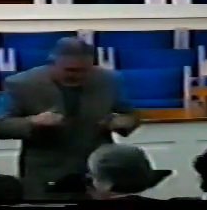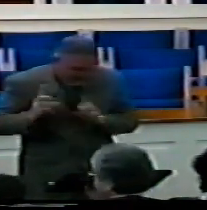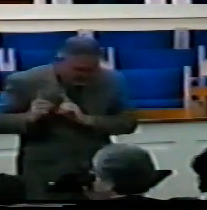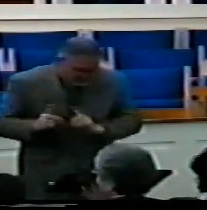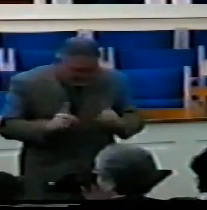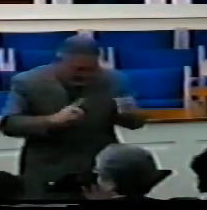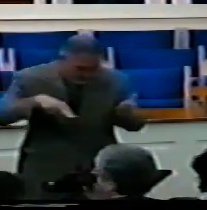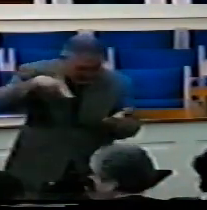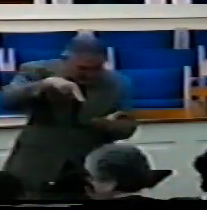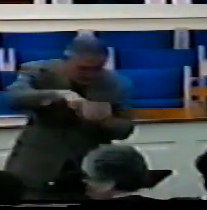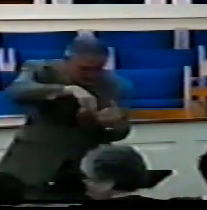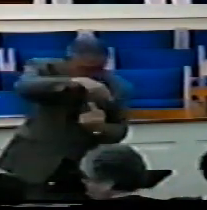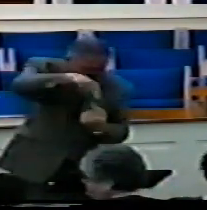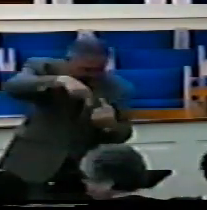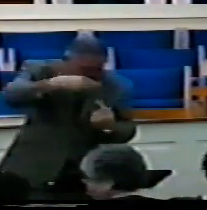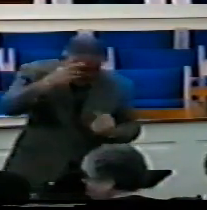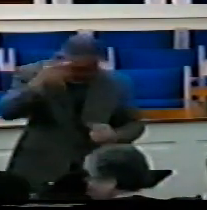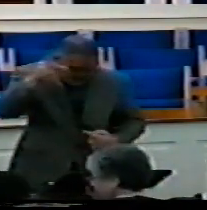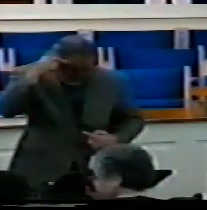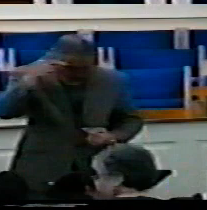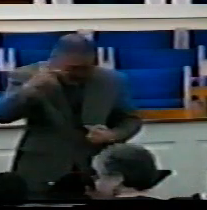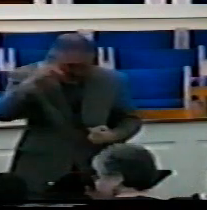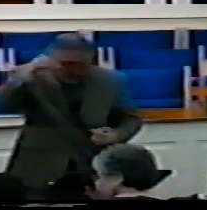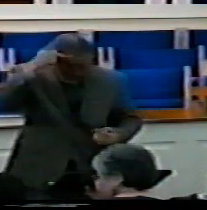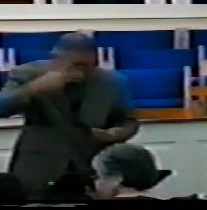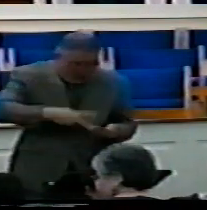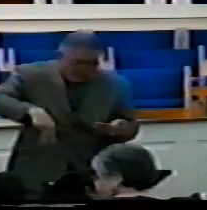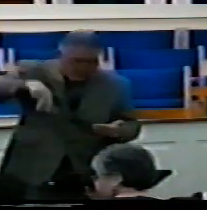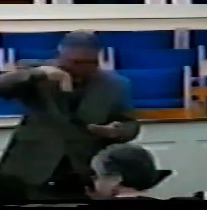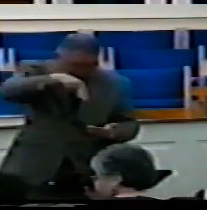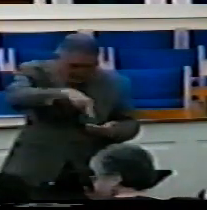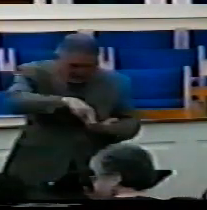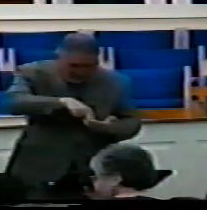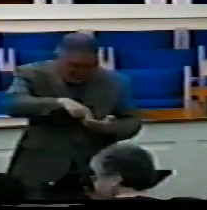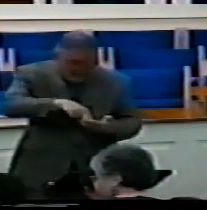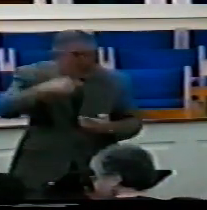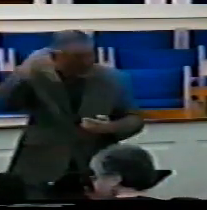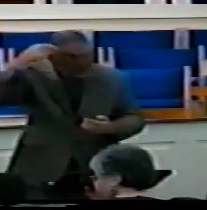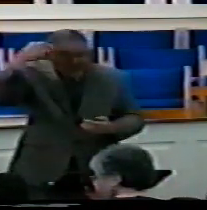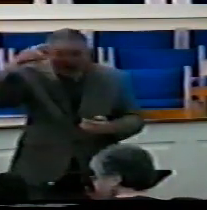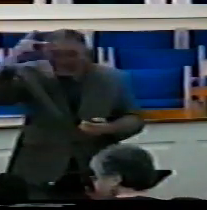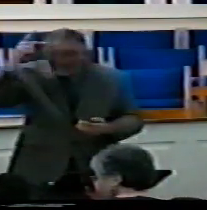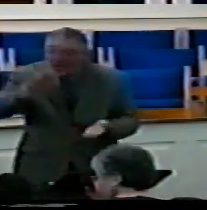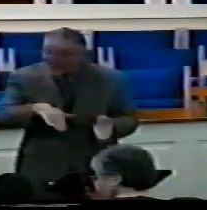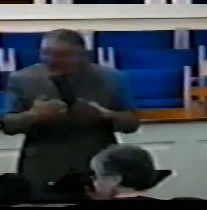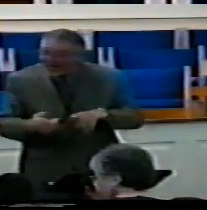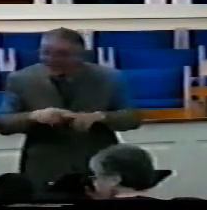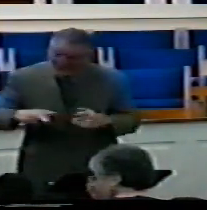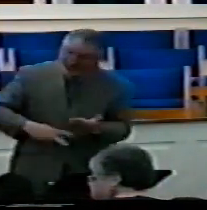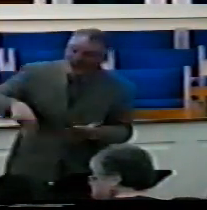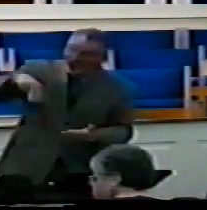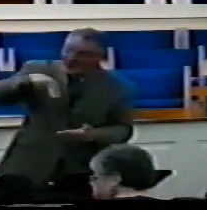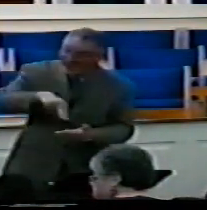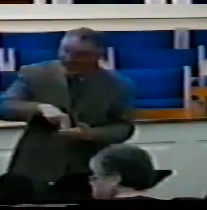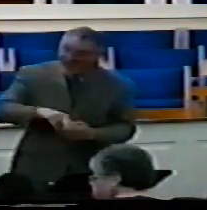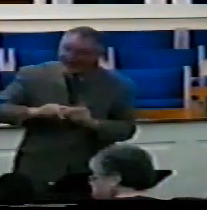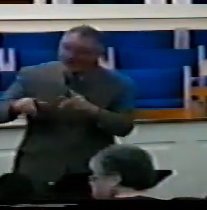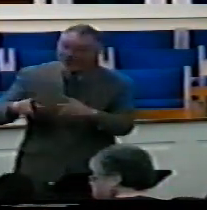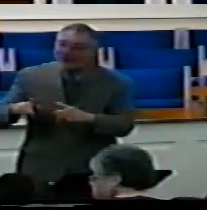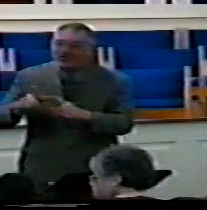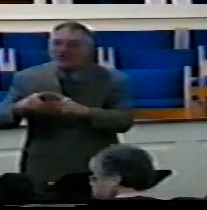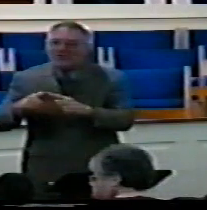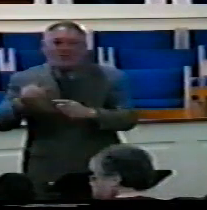about him, he rose up and came into the city, and the next day he departed with Barnabas to Derbe. Now Paul had just been